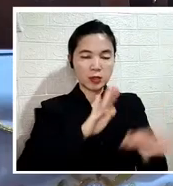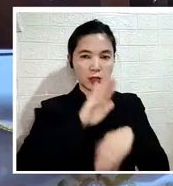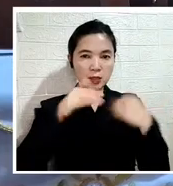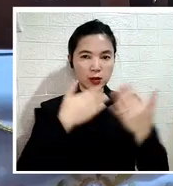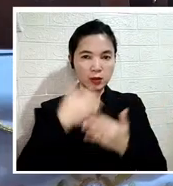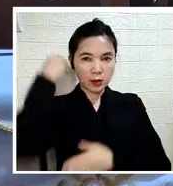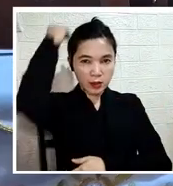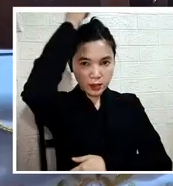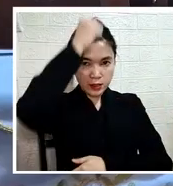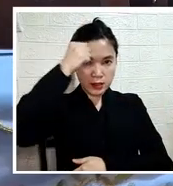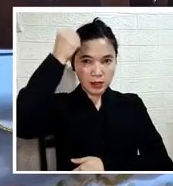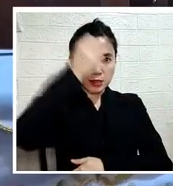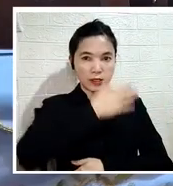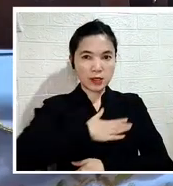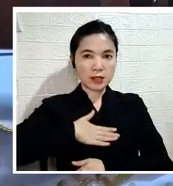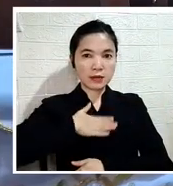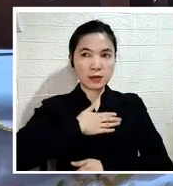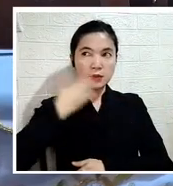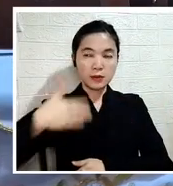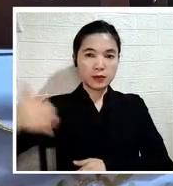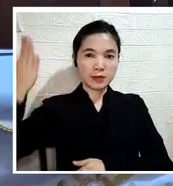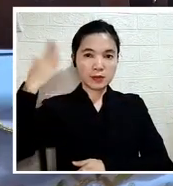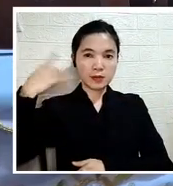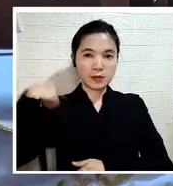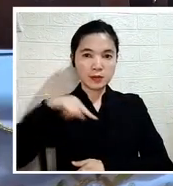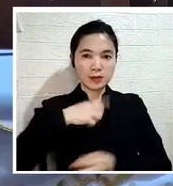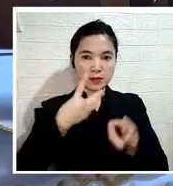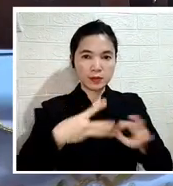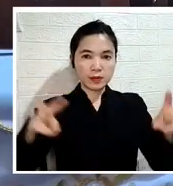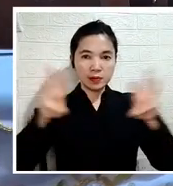you throughout the ages, we may to be coerced into